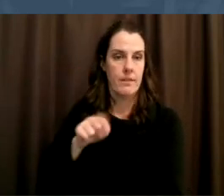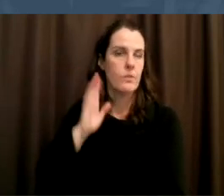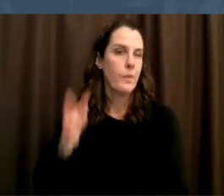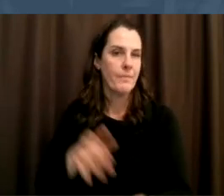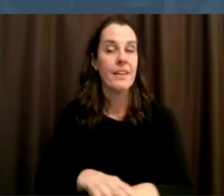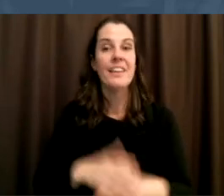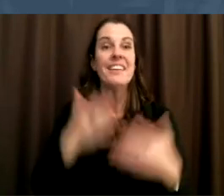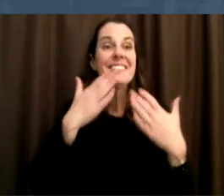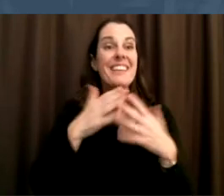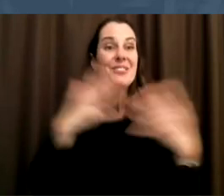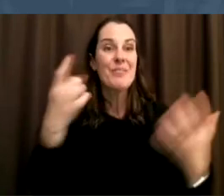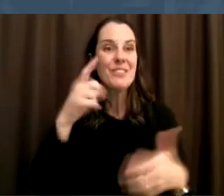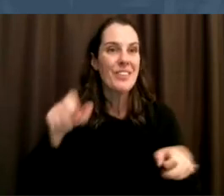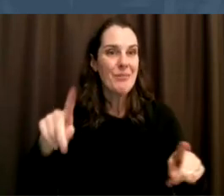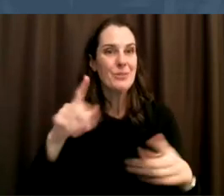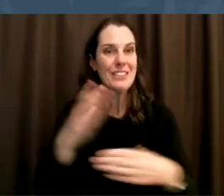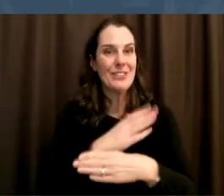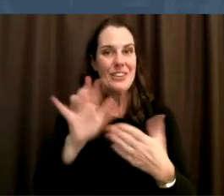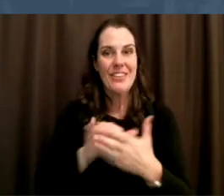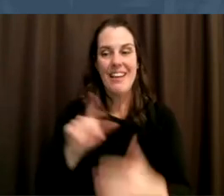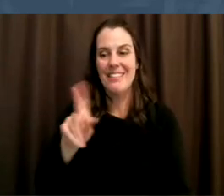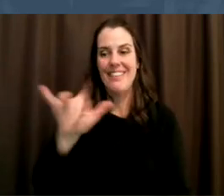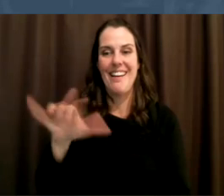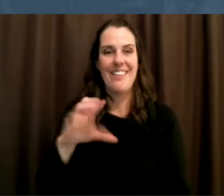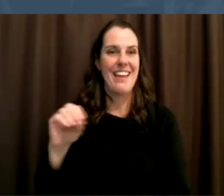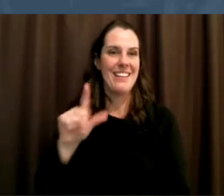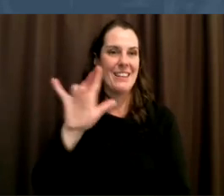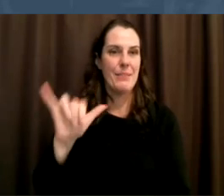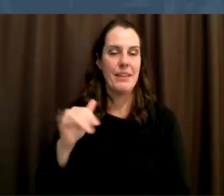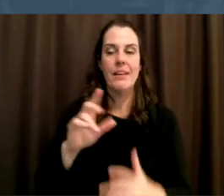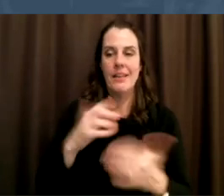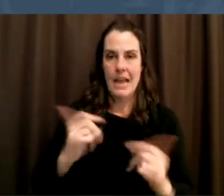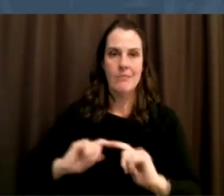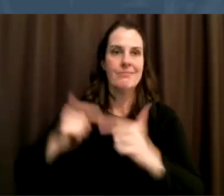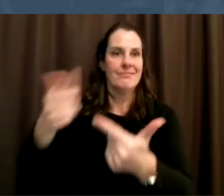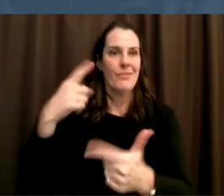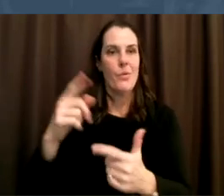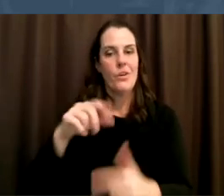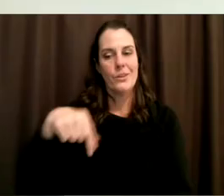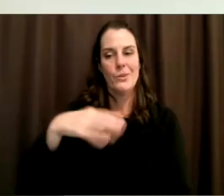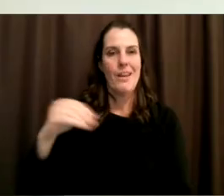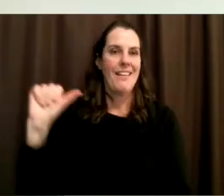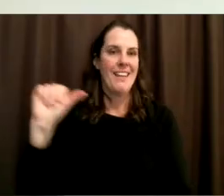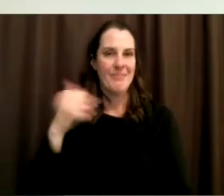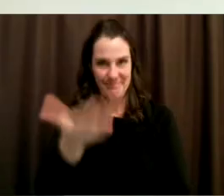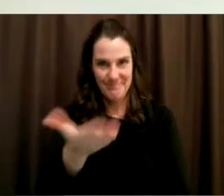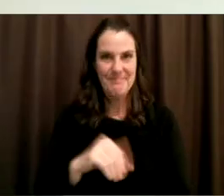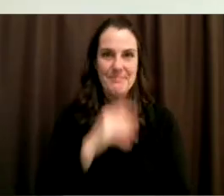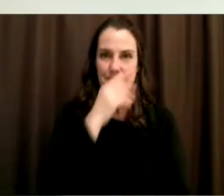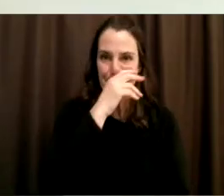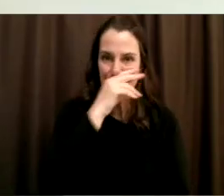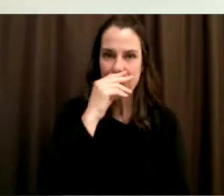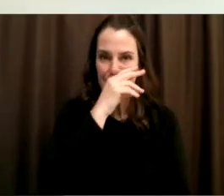thanks so much for the opportunity to share that, Kyle and Libby, and I'll turn it back to you for question and answer.